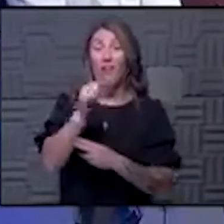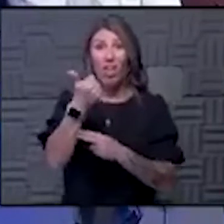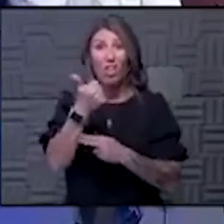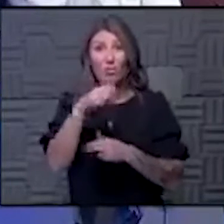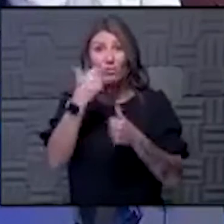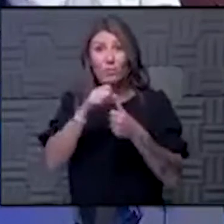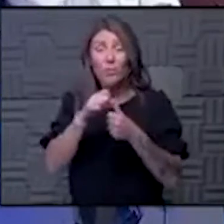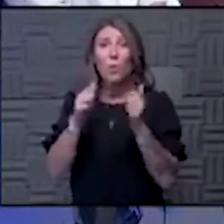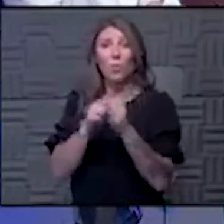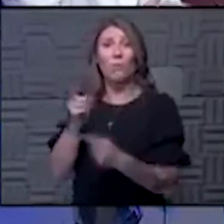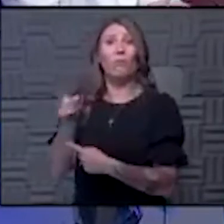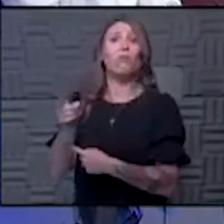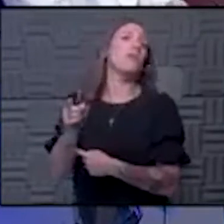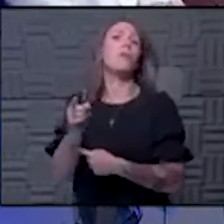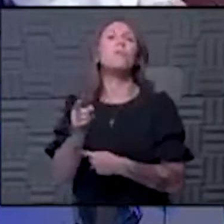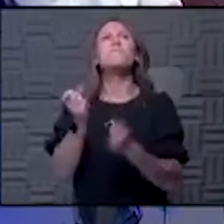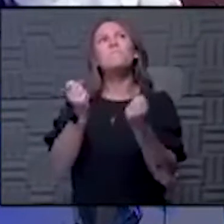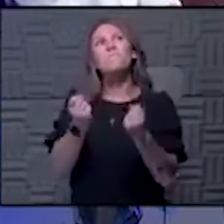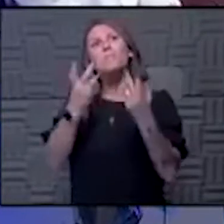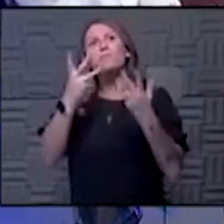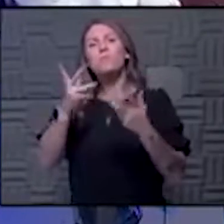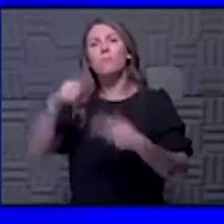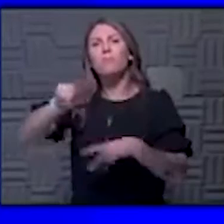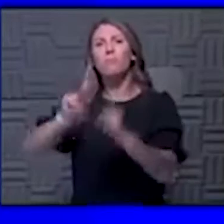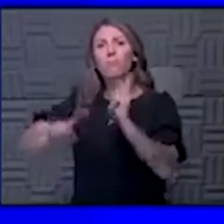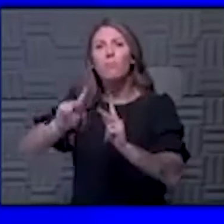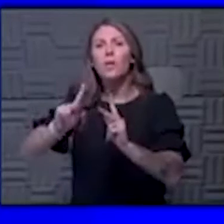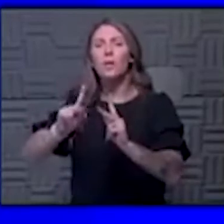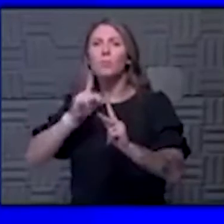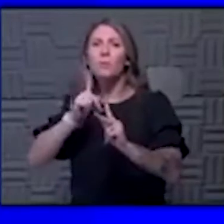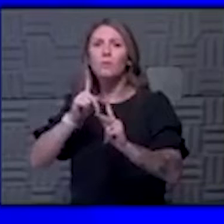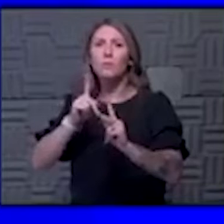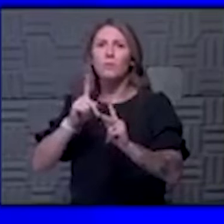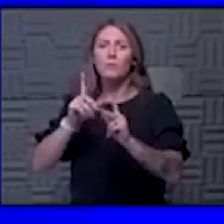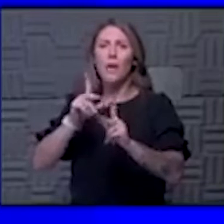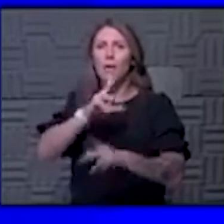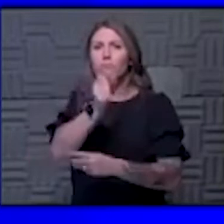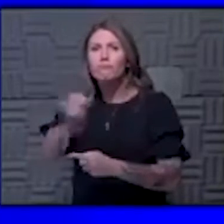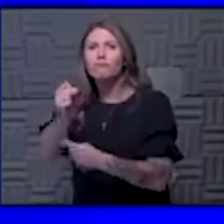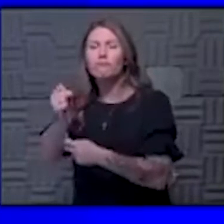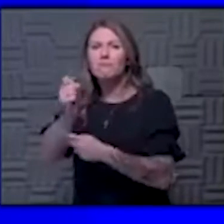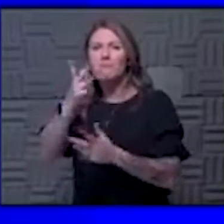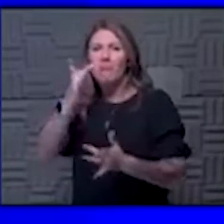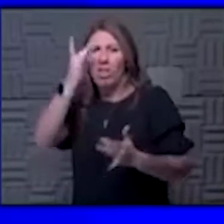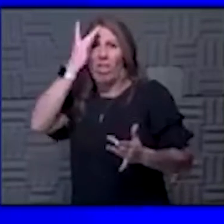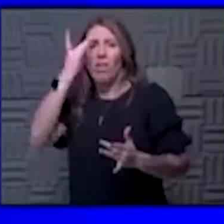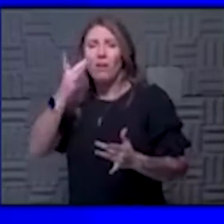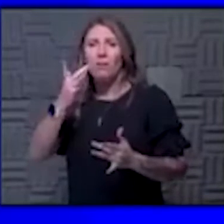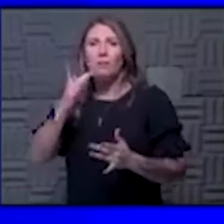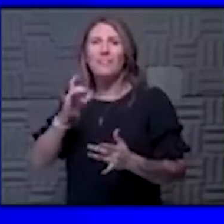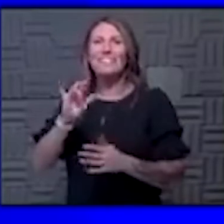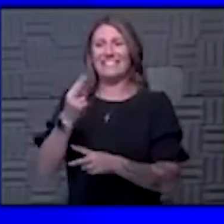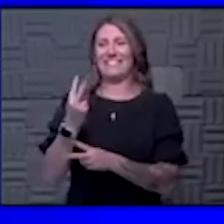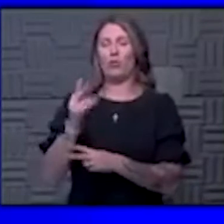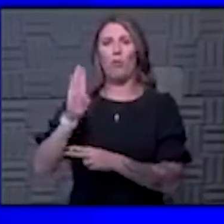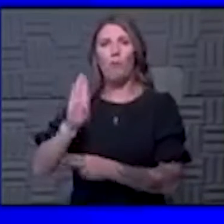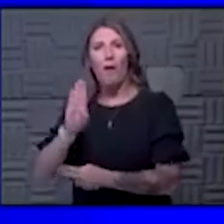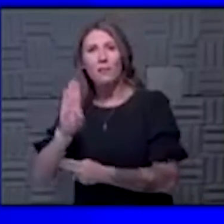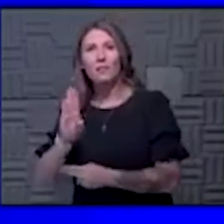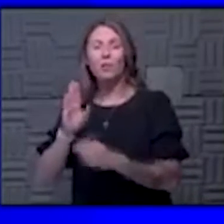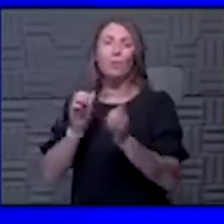is with influenza, probably a majority of those people going on to critical illness, it's more due to a secondary bacterial infection with